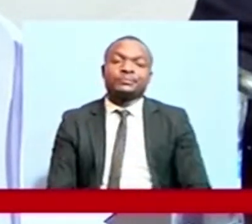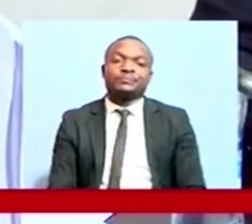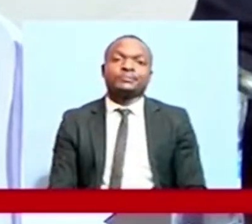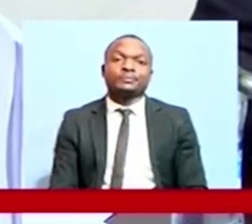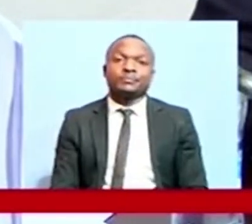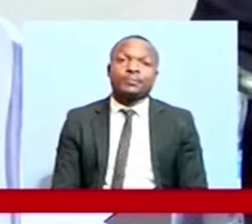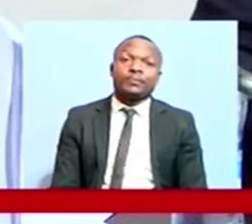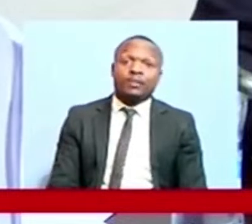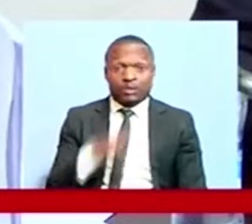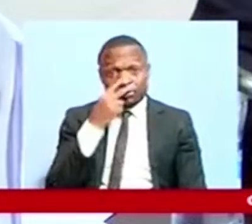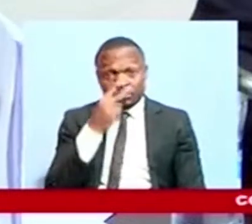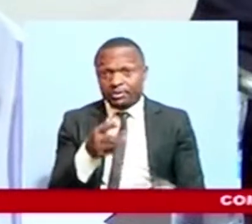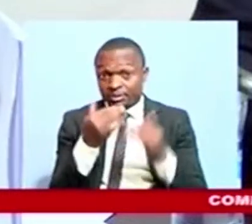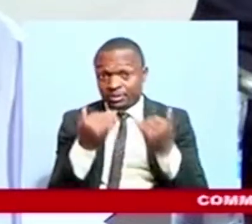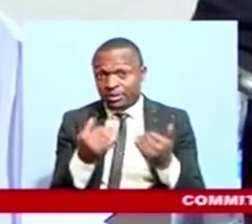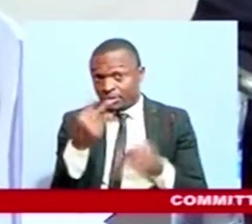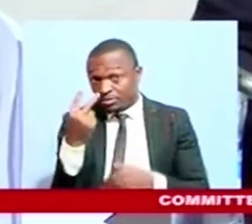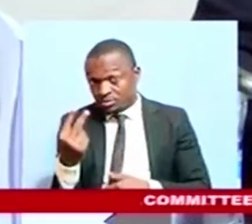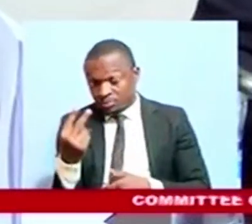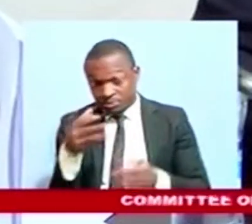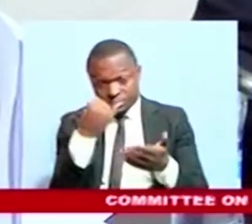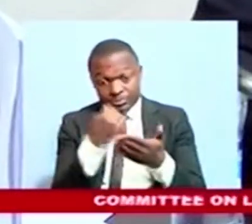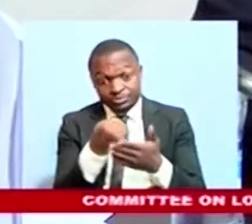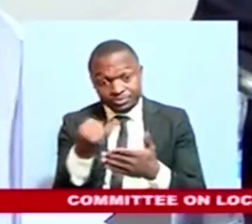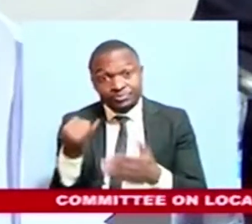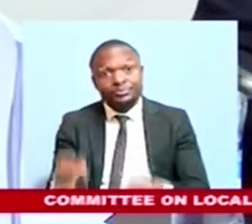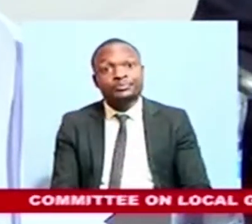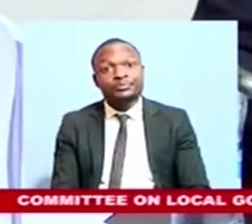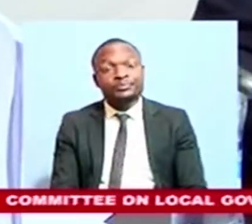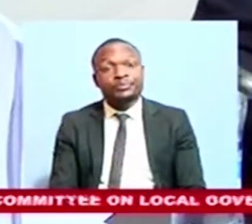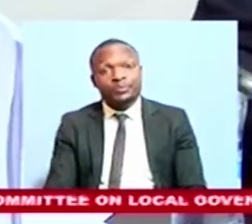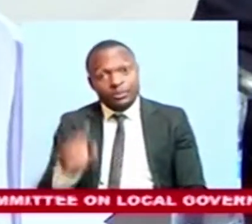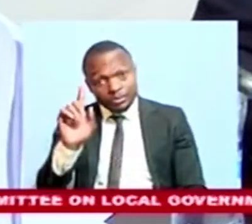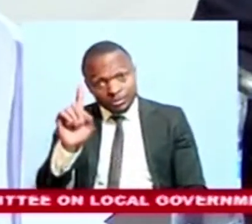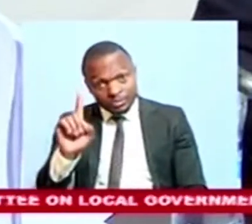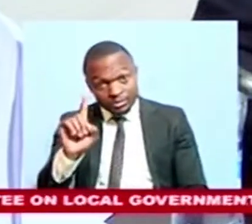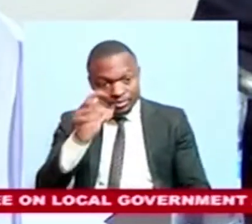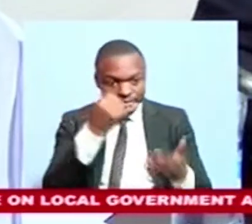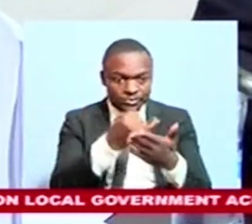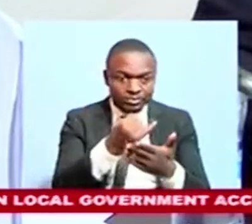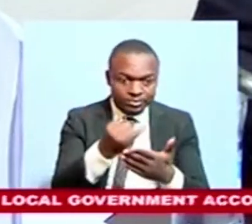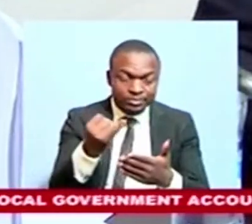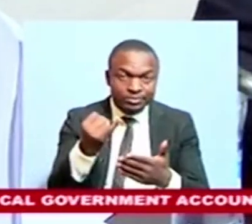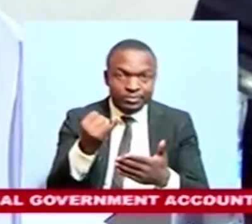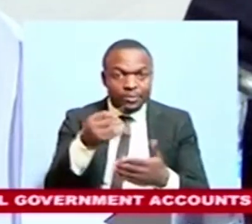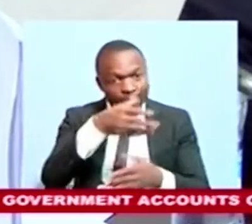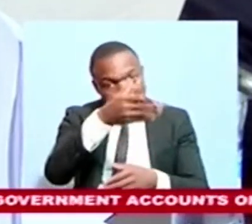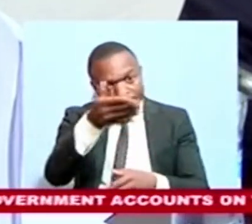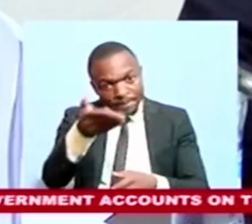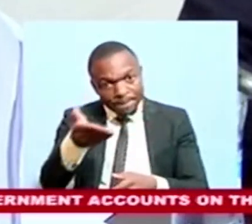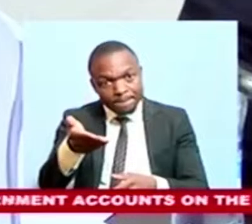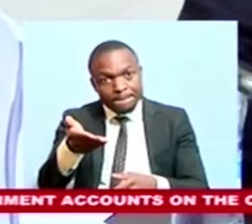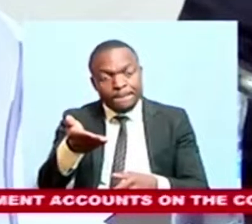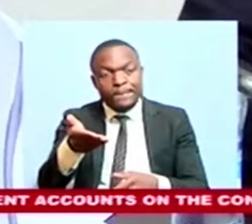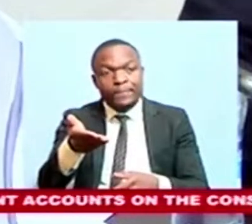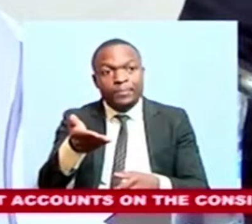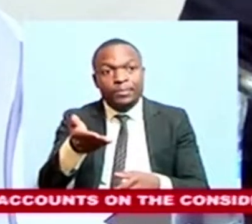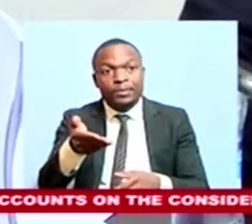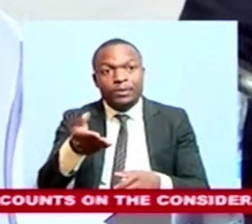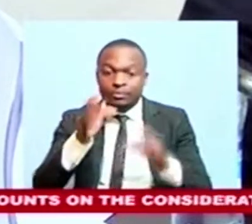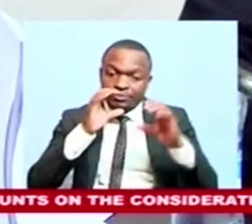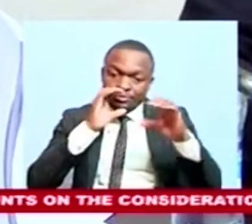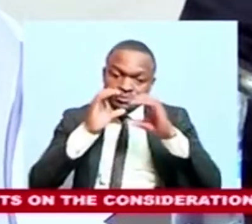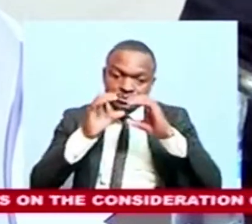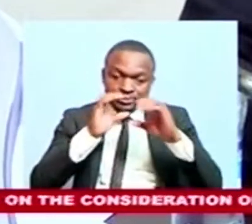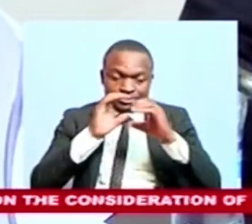So you see now 2 issues. One issue, you could not communicate,